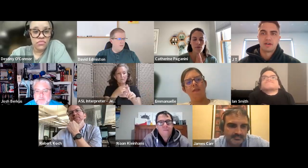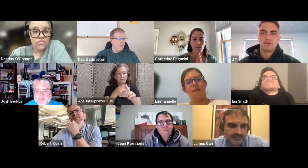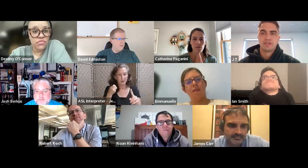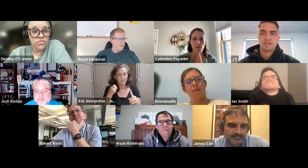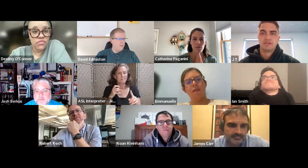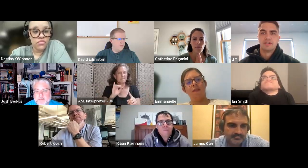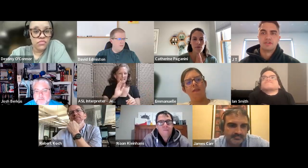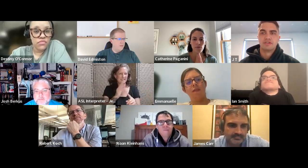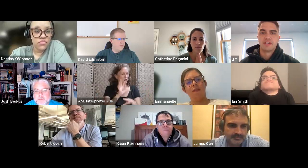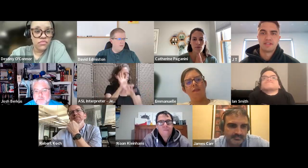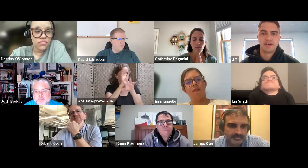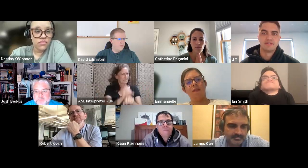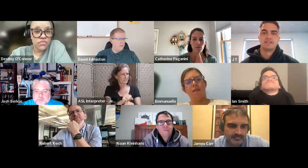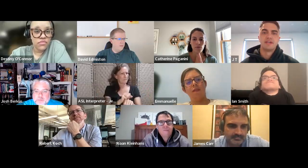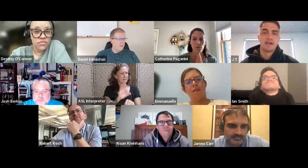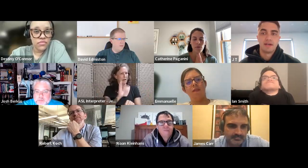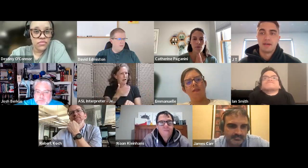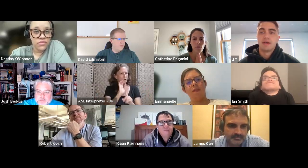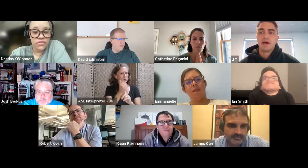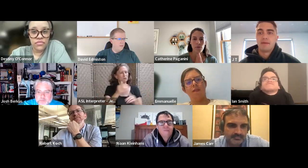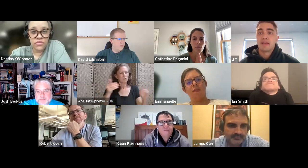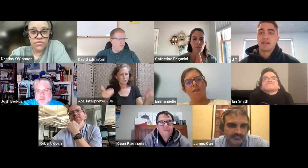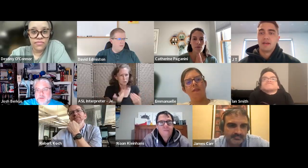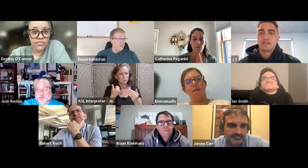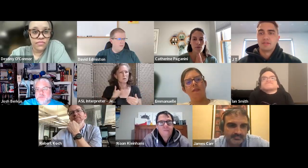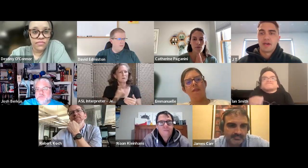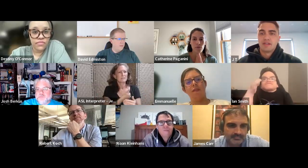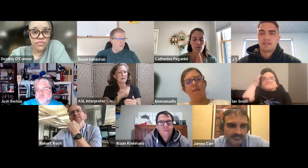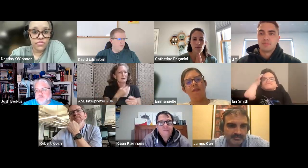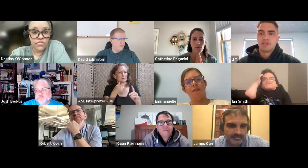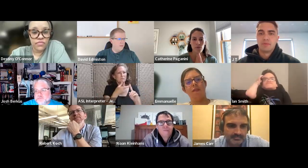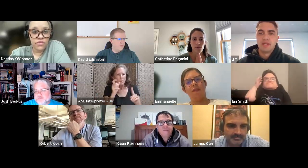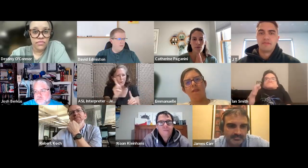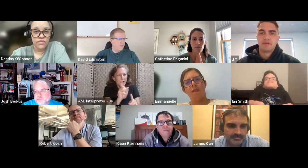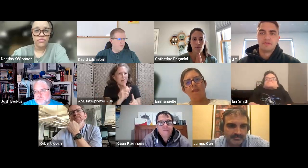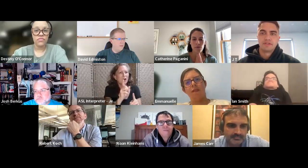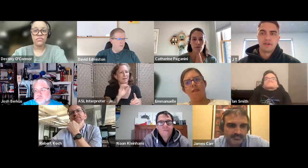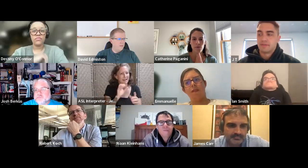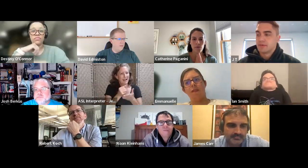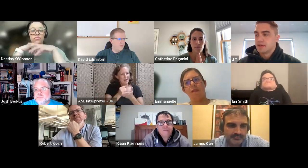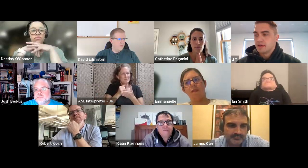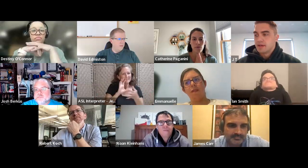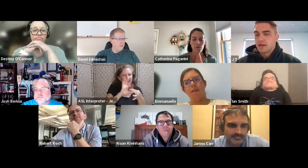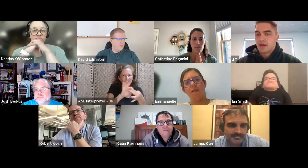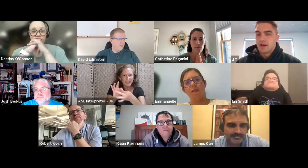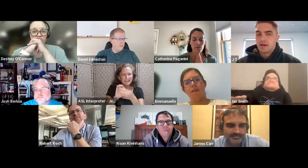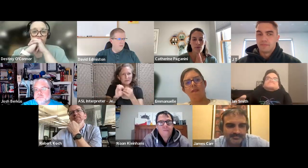customary in our culture to introduce ourselves and start making connections with others, especially when meeting for the first time.